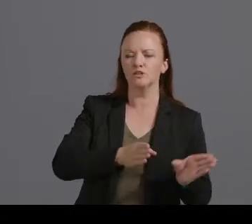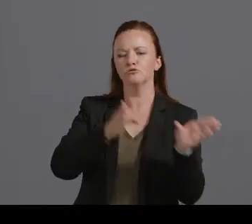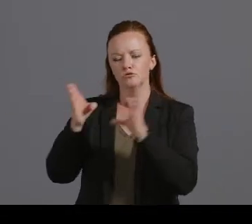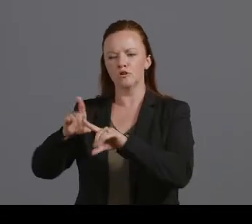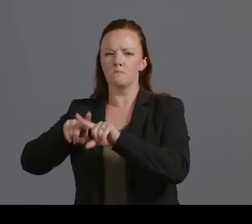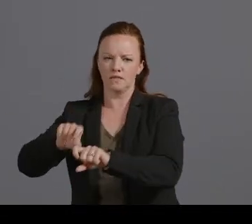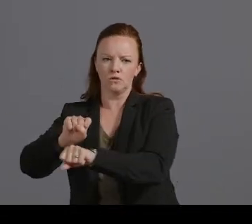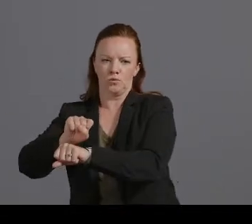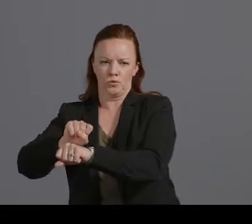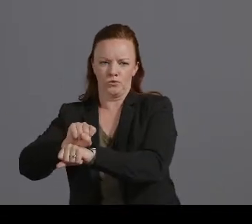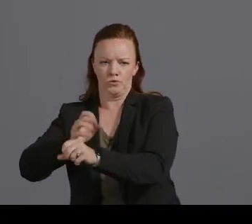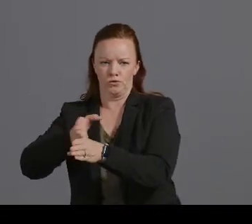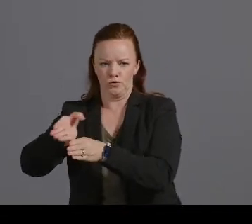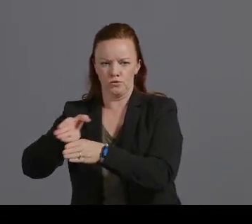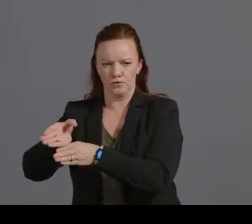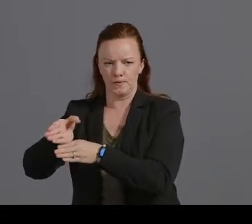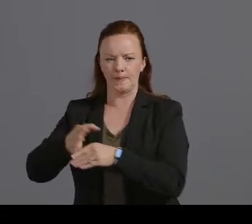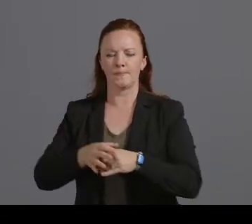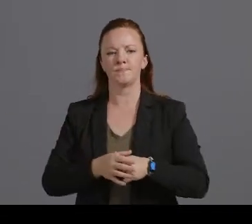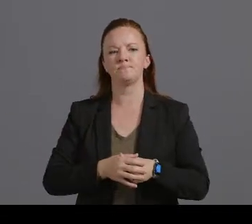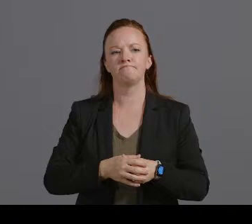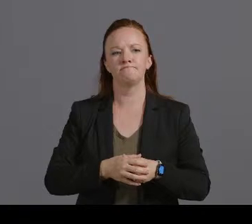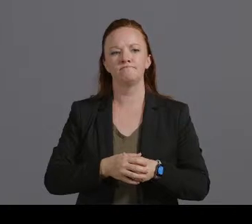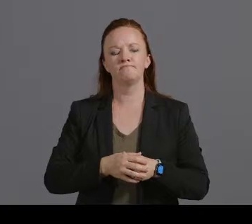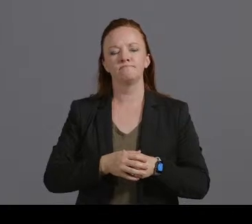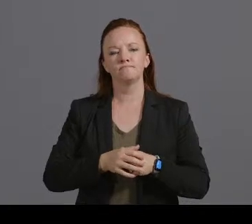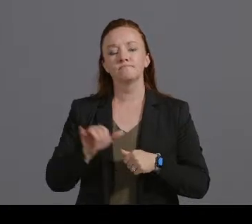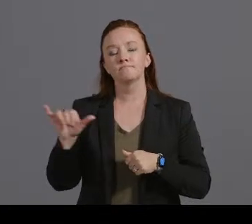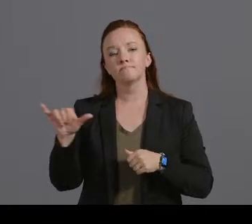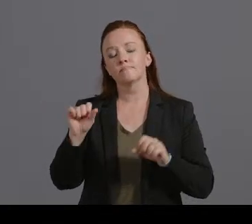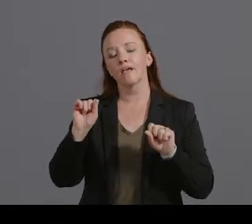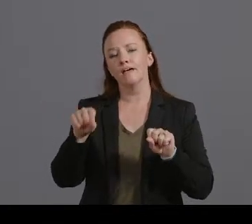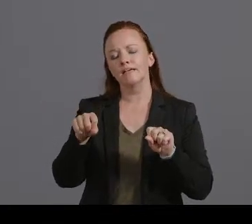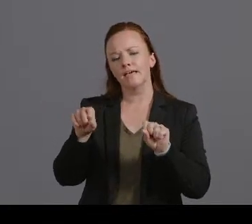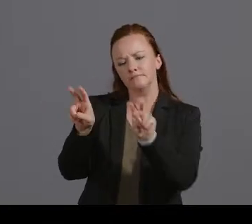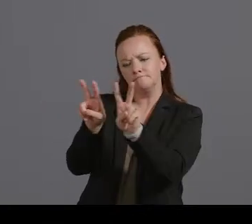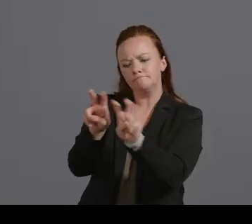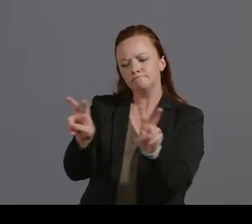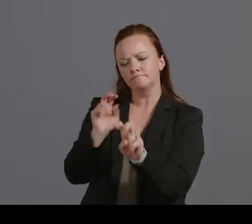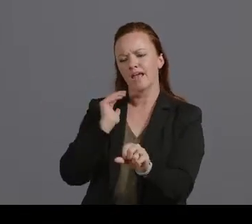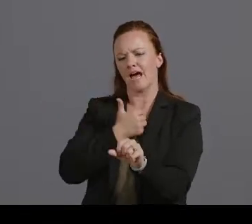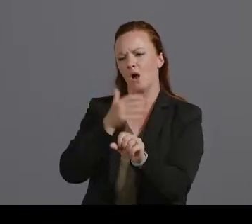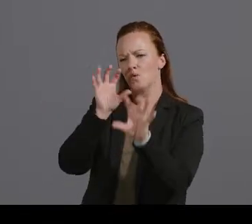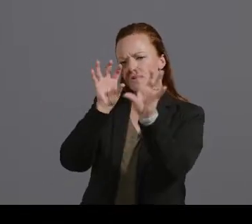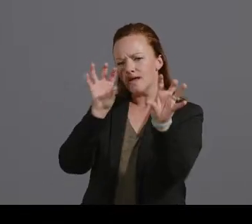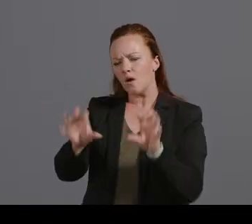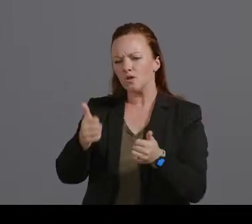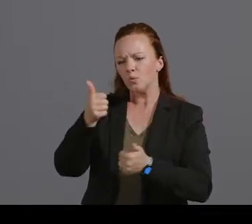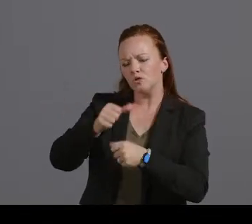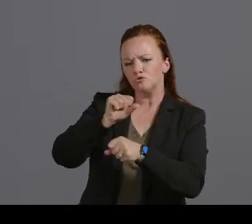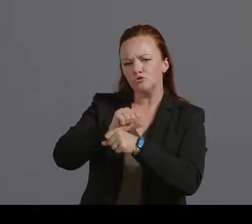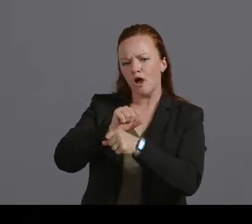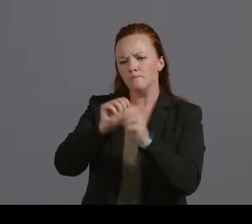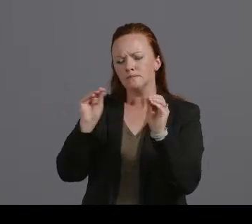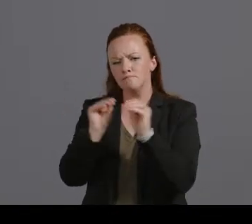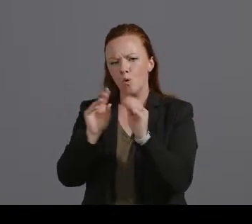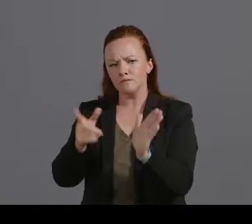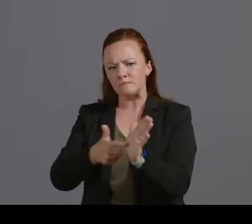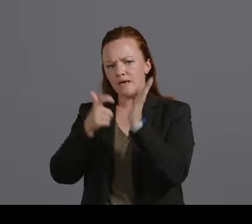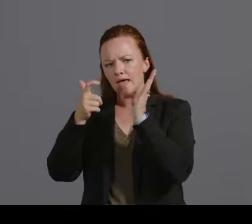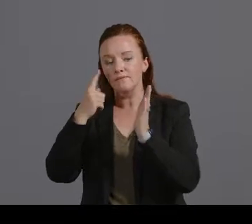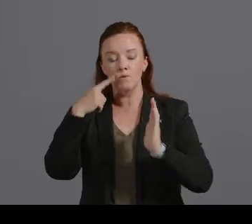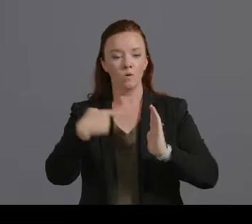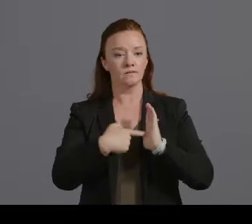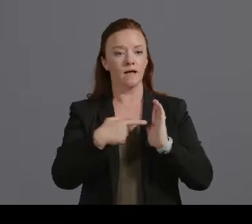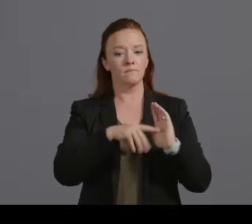need. And they could tailor that to the needs of their specific counties. And so whereas Maricopa may